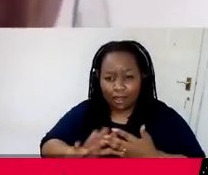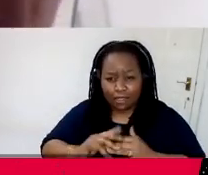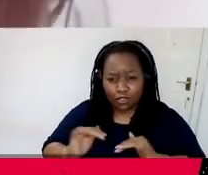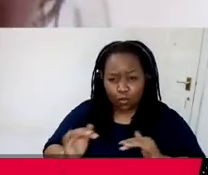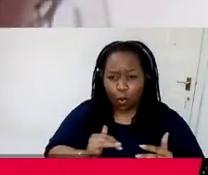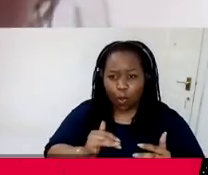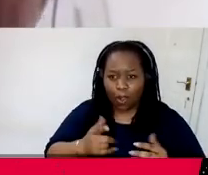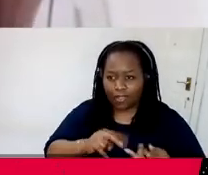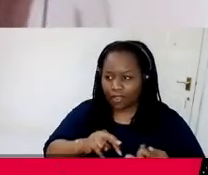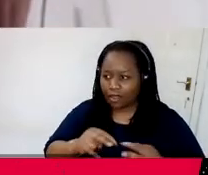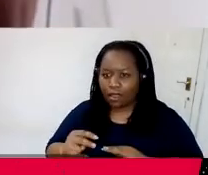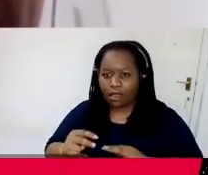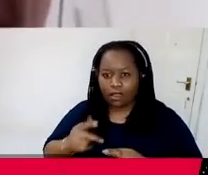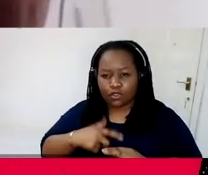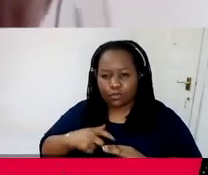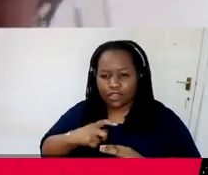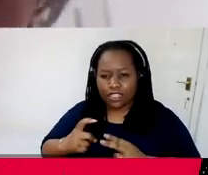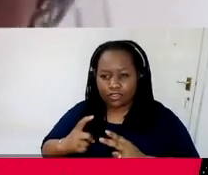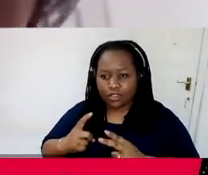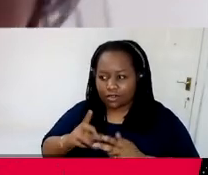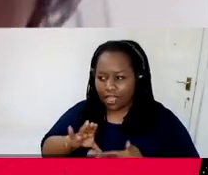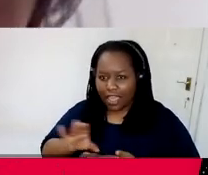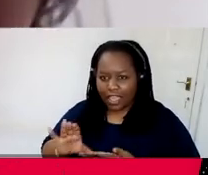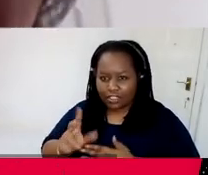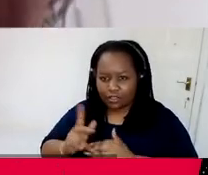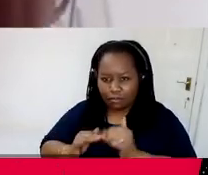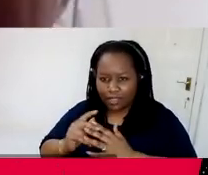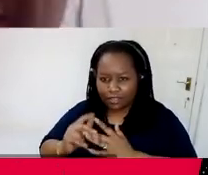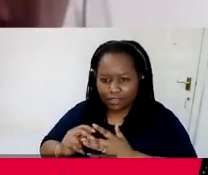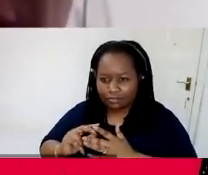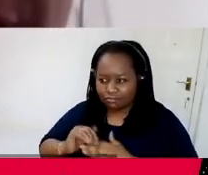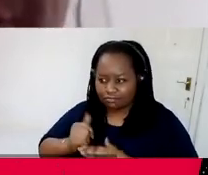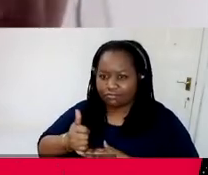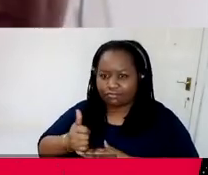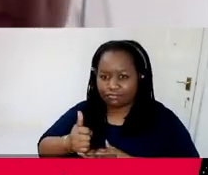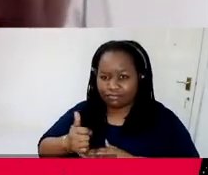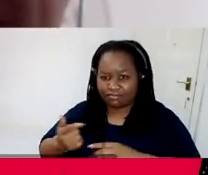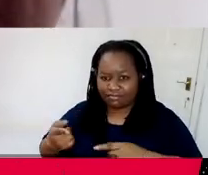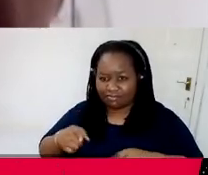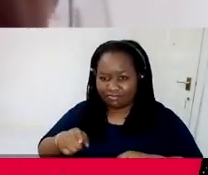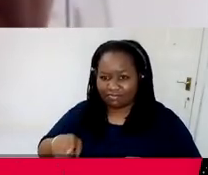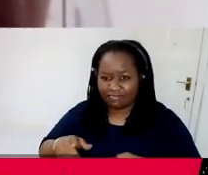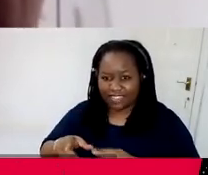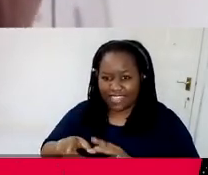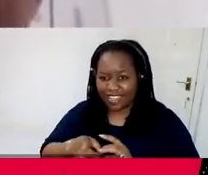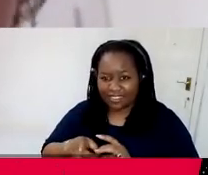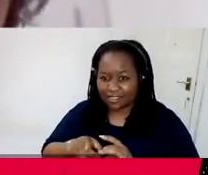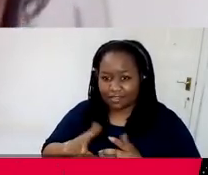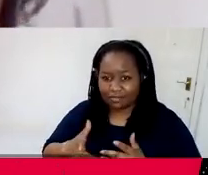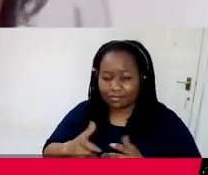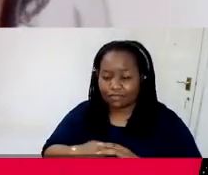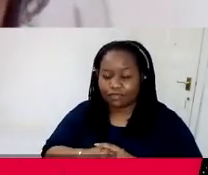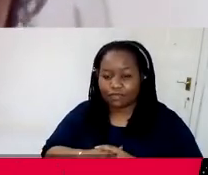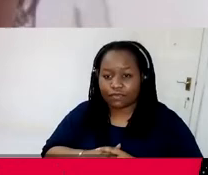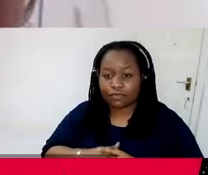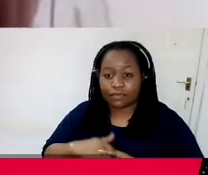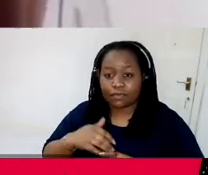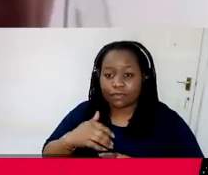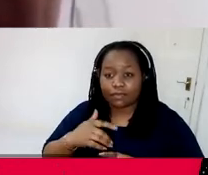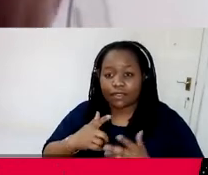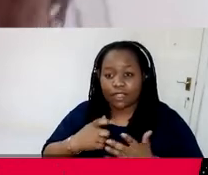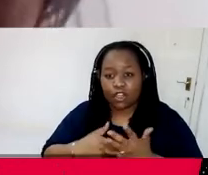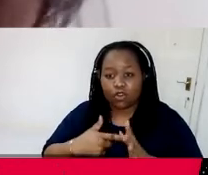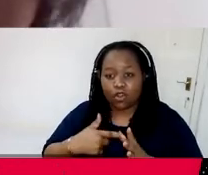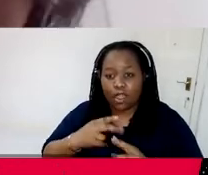is Rafif Ziada. I can get the references to her work to CAAT, and they can maybe share them